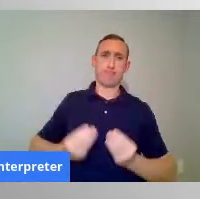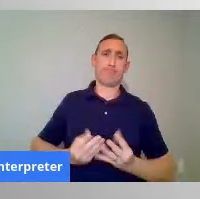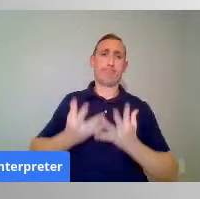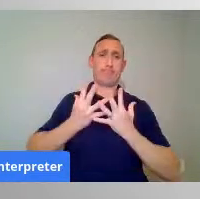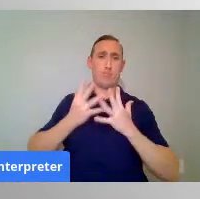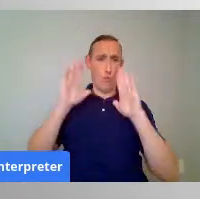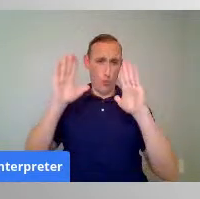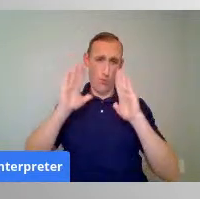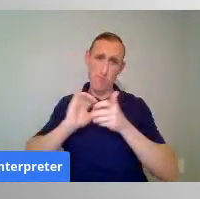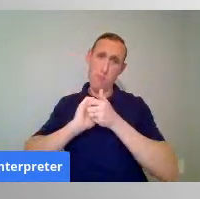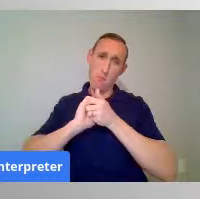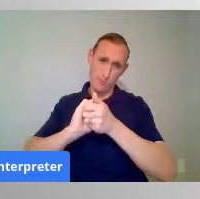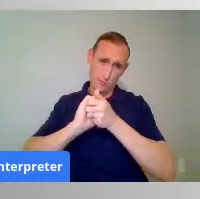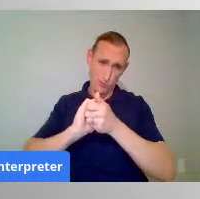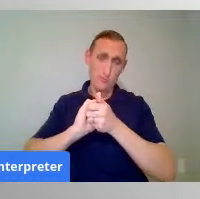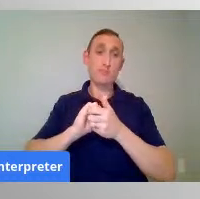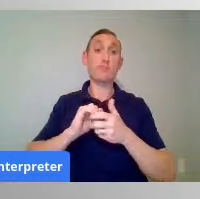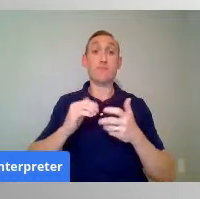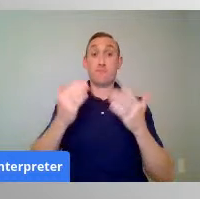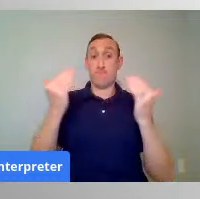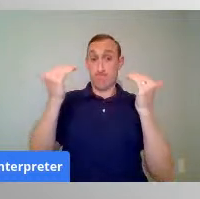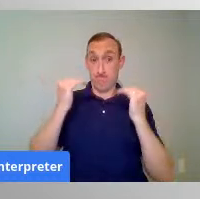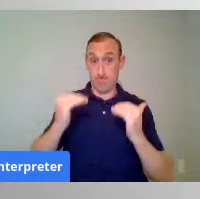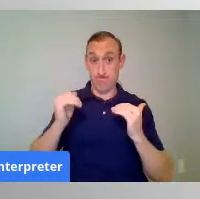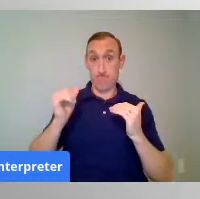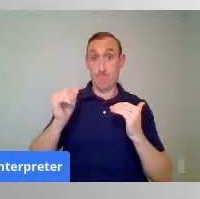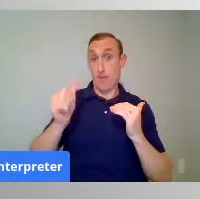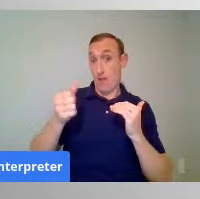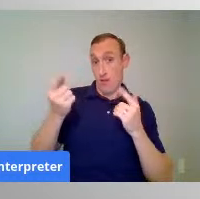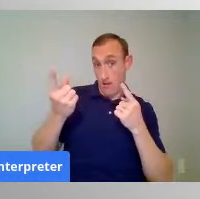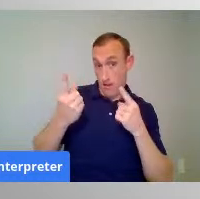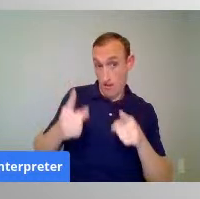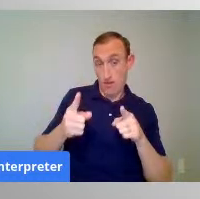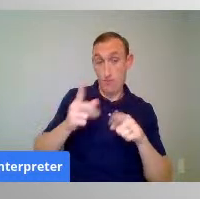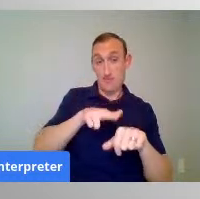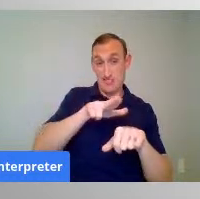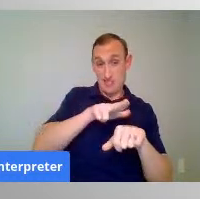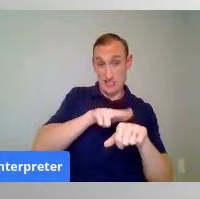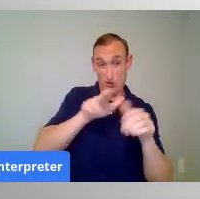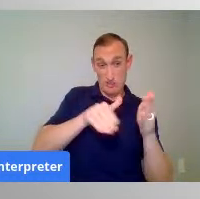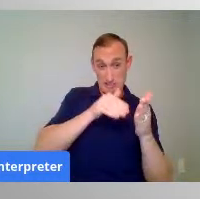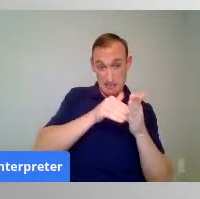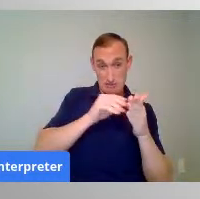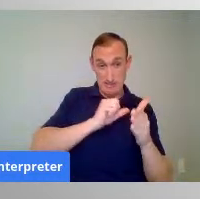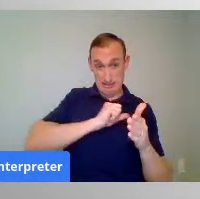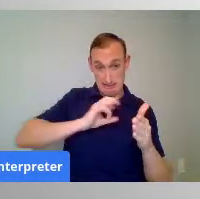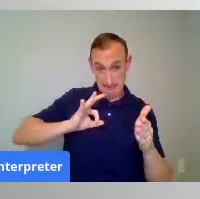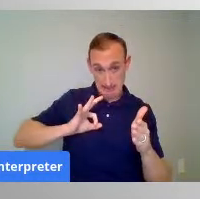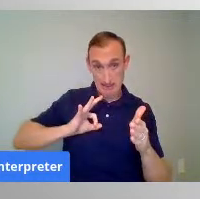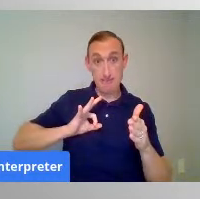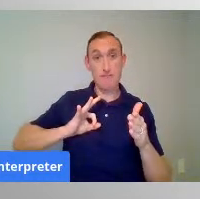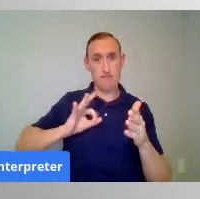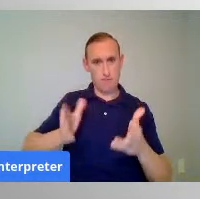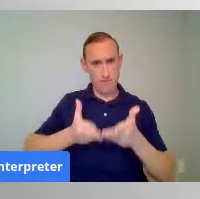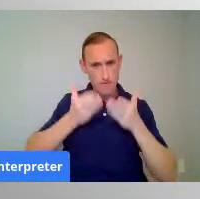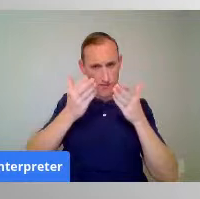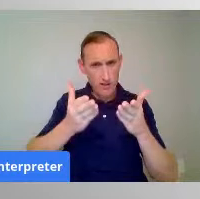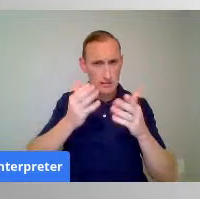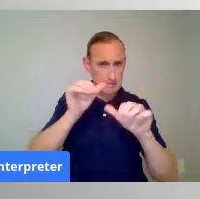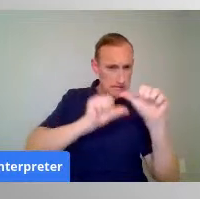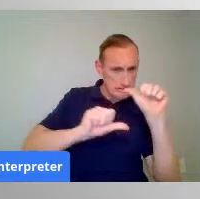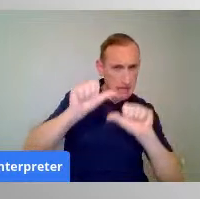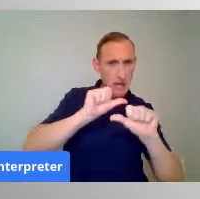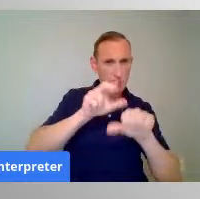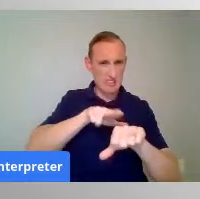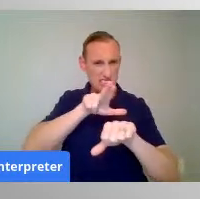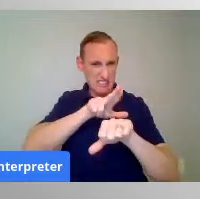Also, leading up to every school year, our Nature Center staff does some science and nature-based learning